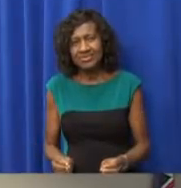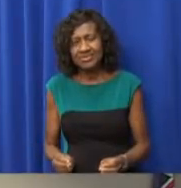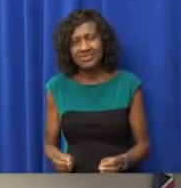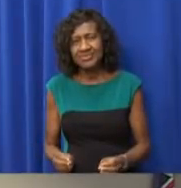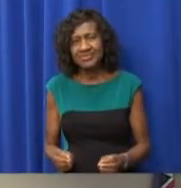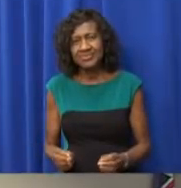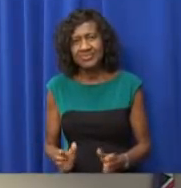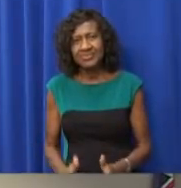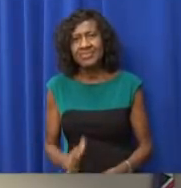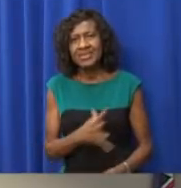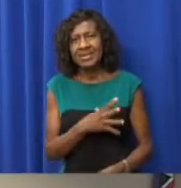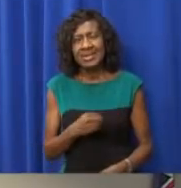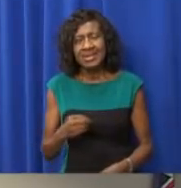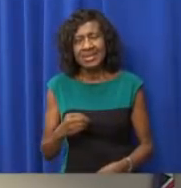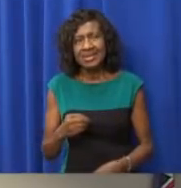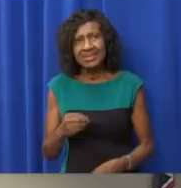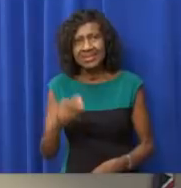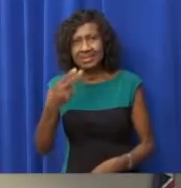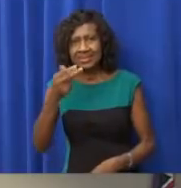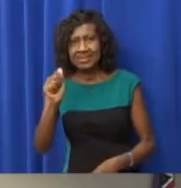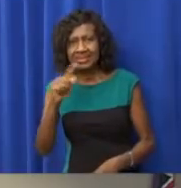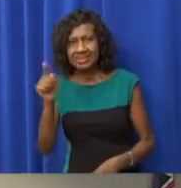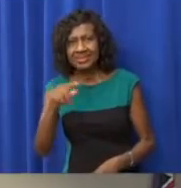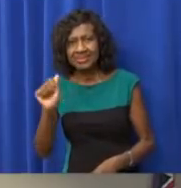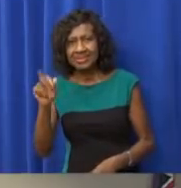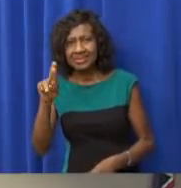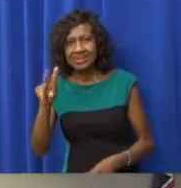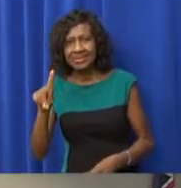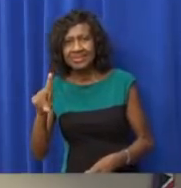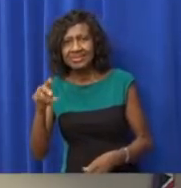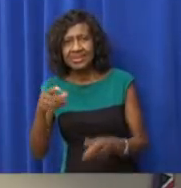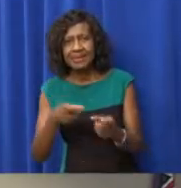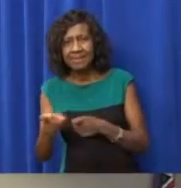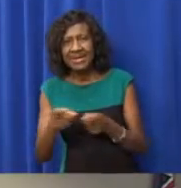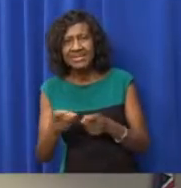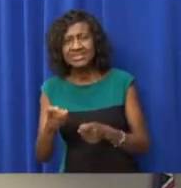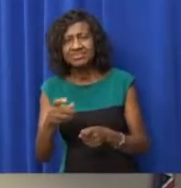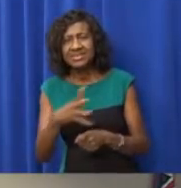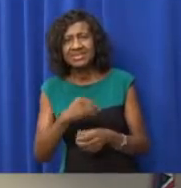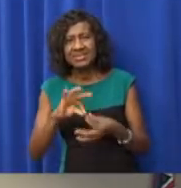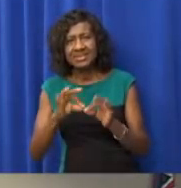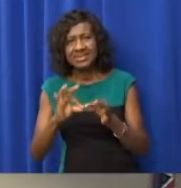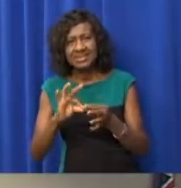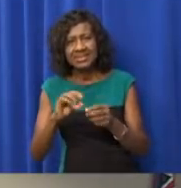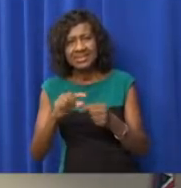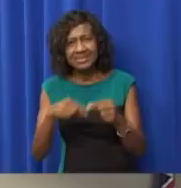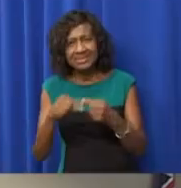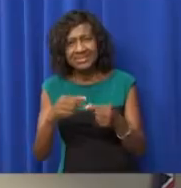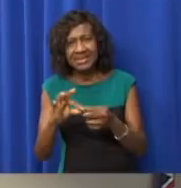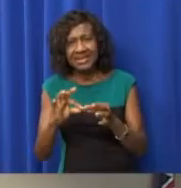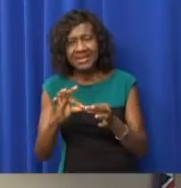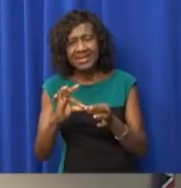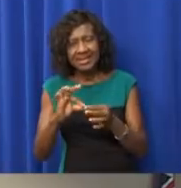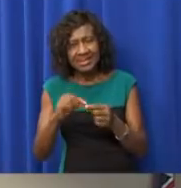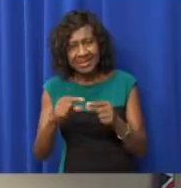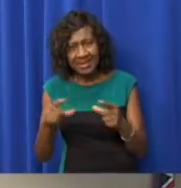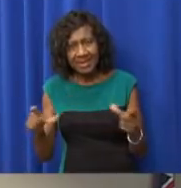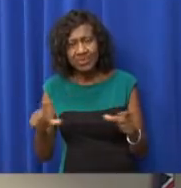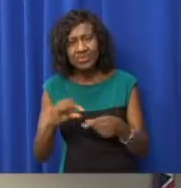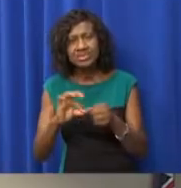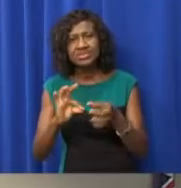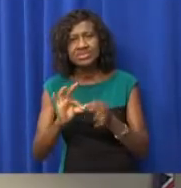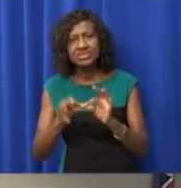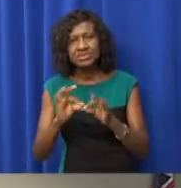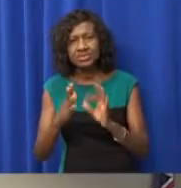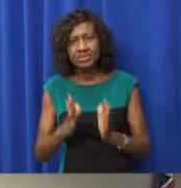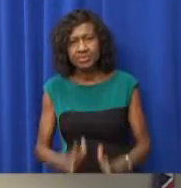as Mr. Graham Jackson from Hazard Management, along with our sign language interpreter. Joining us via Zoom are members of the media, as well as